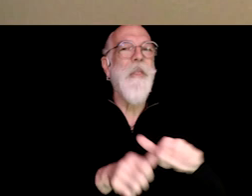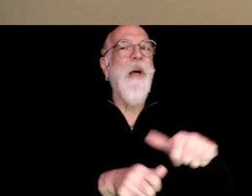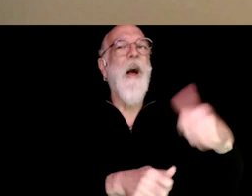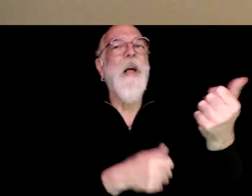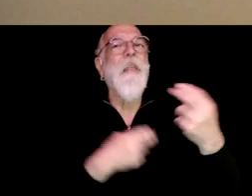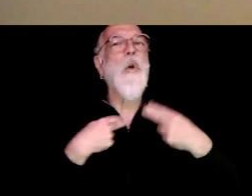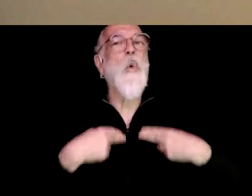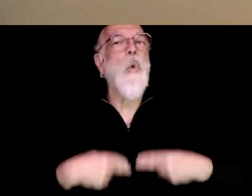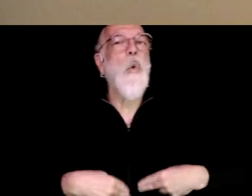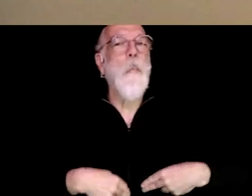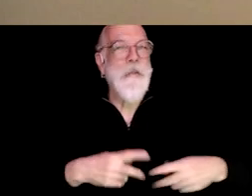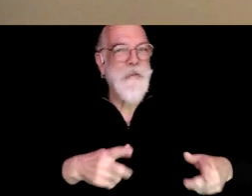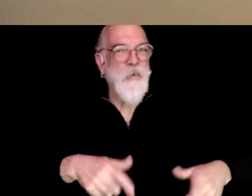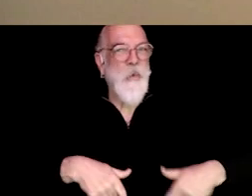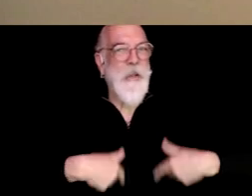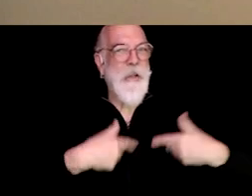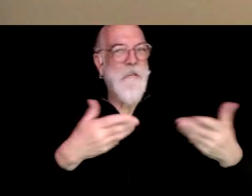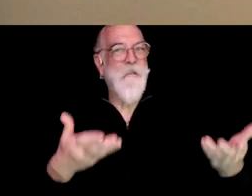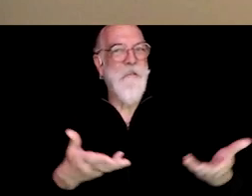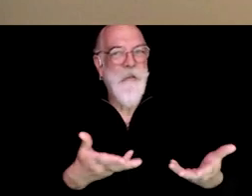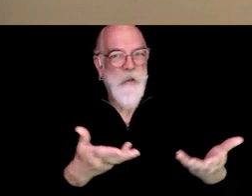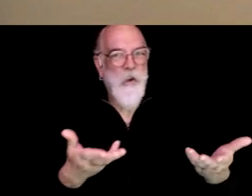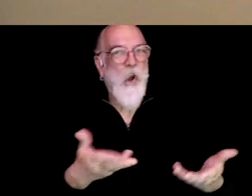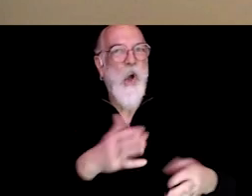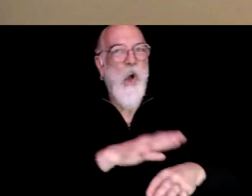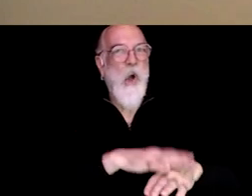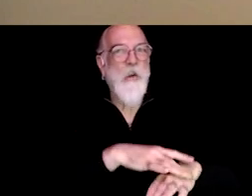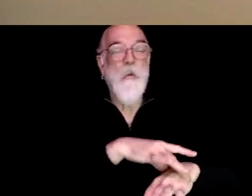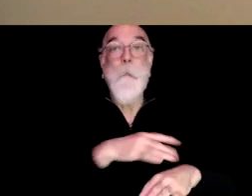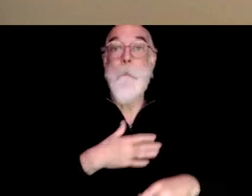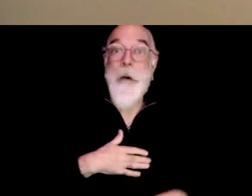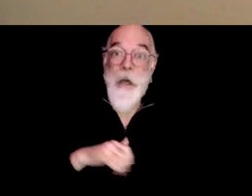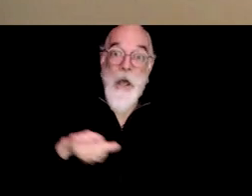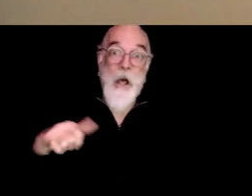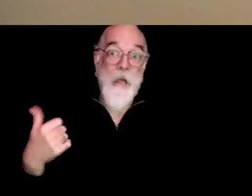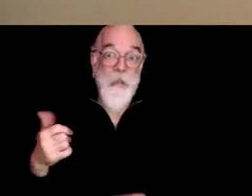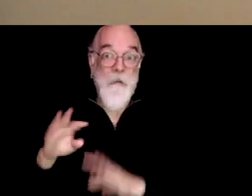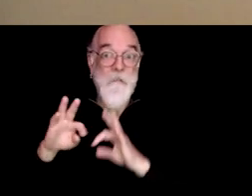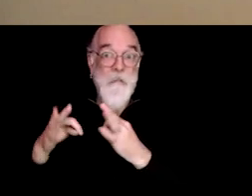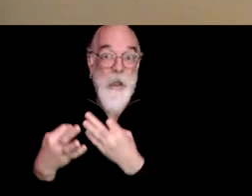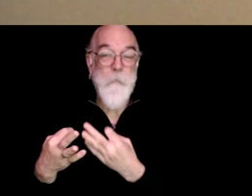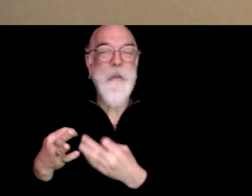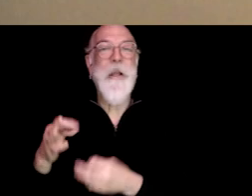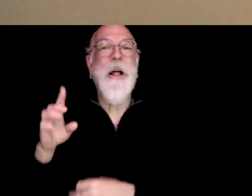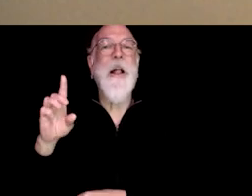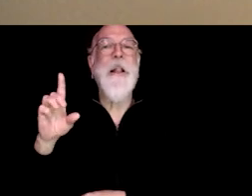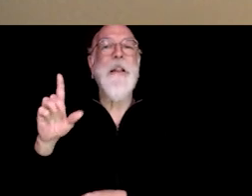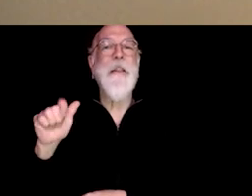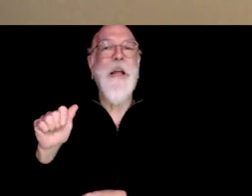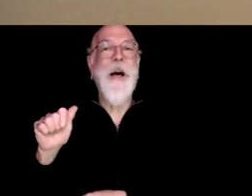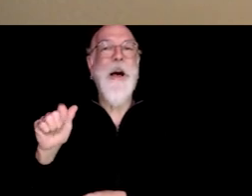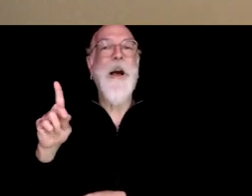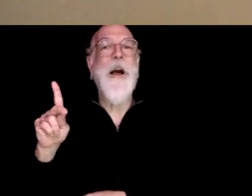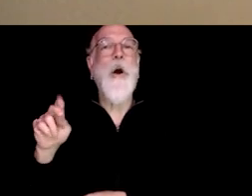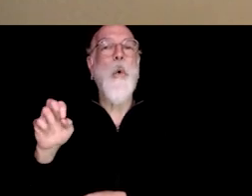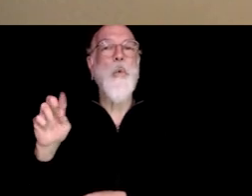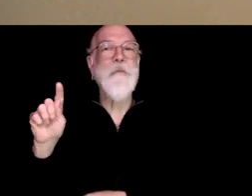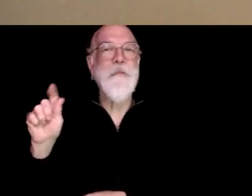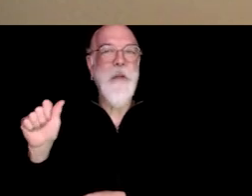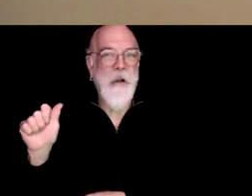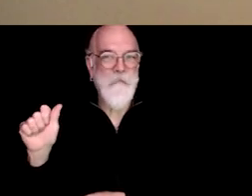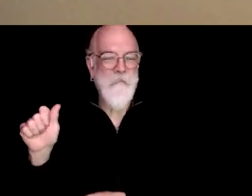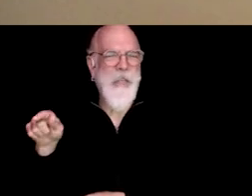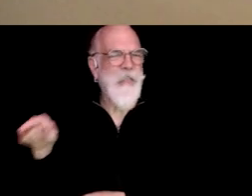human inhabitants. My other family is Oglala Lakota. They still hold the